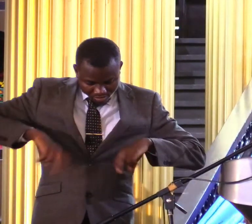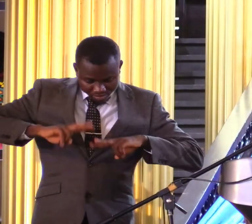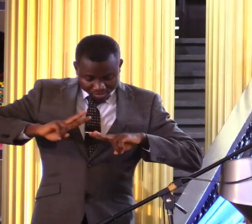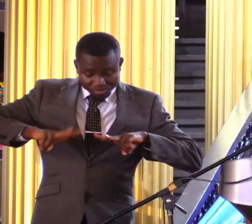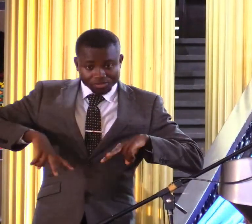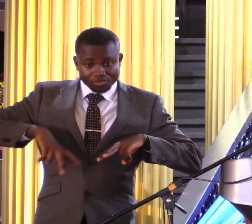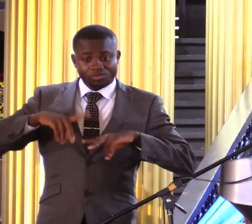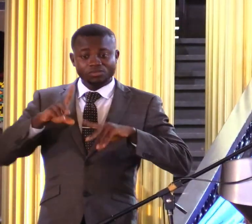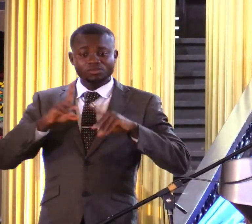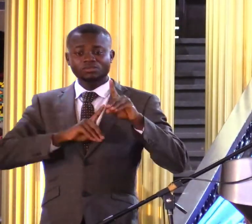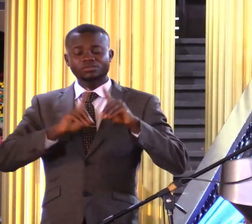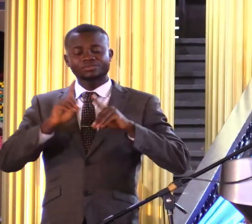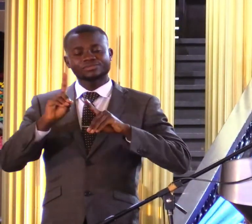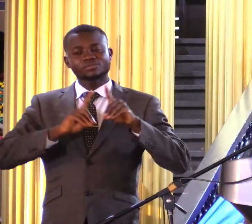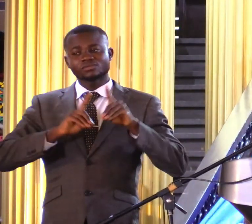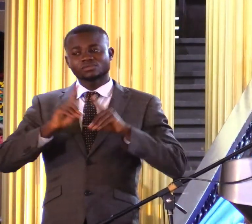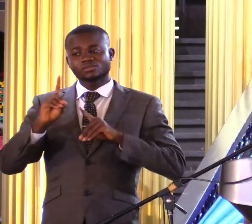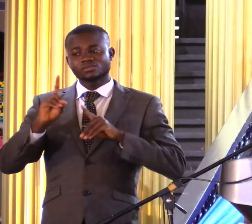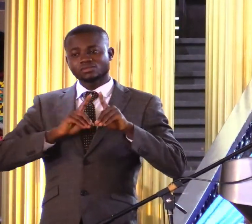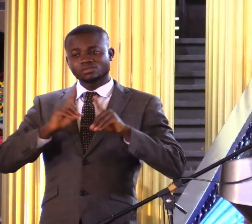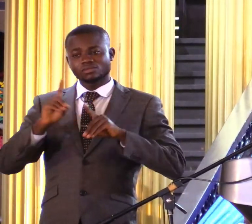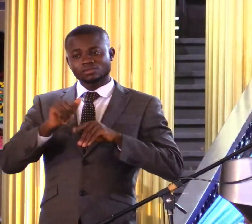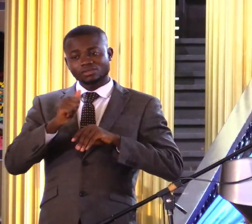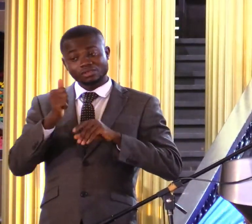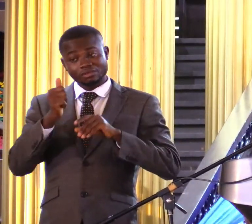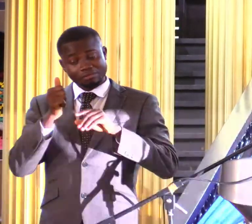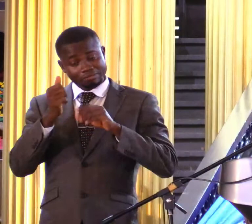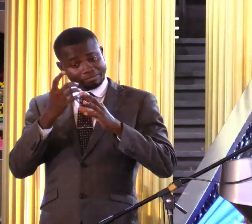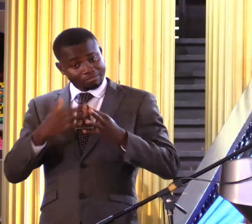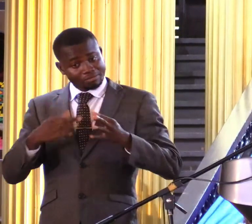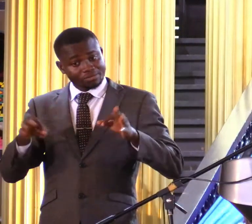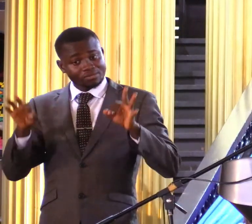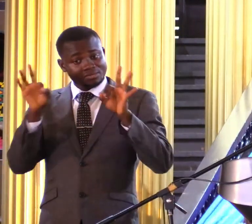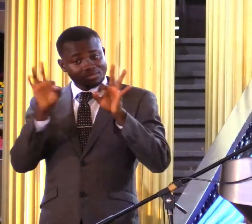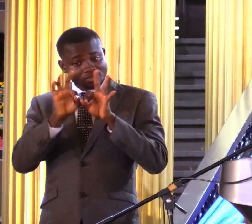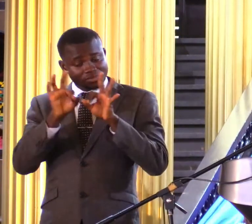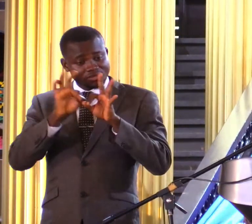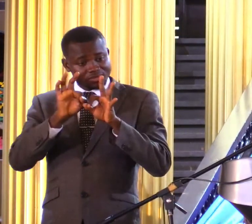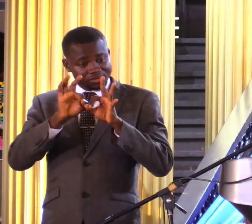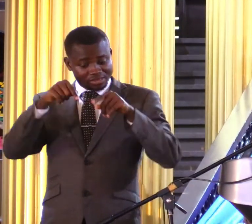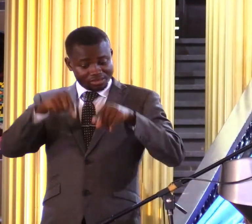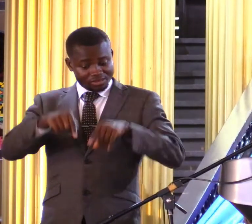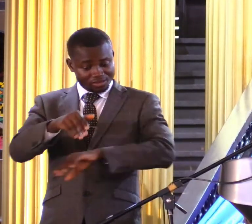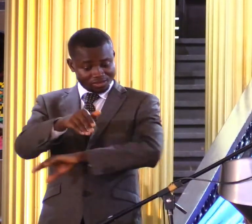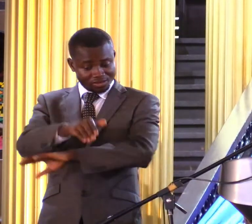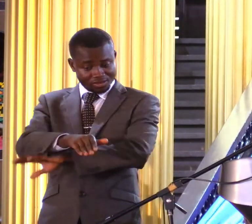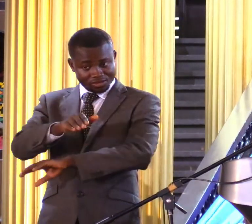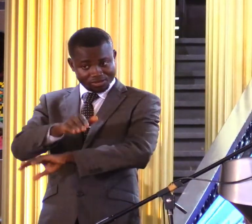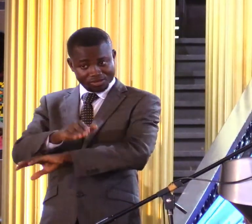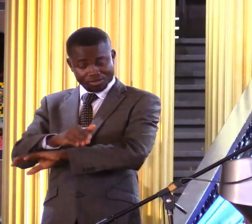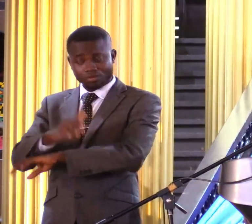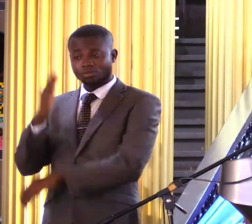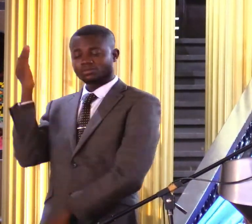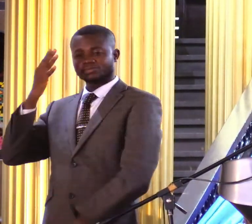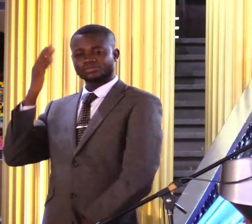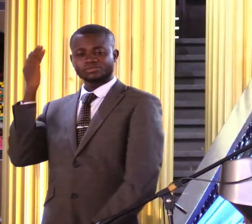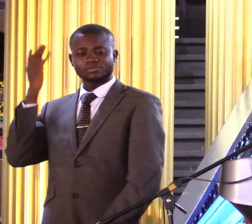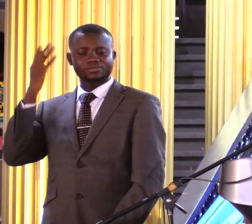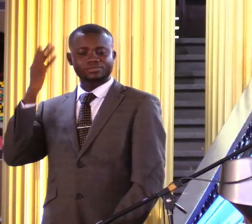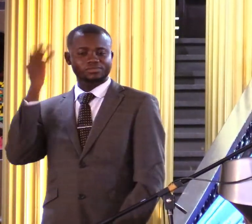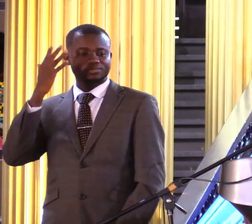Why? And I won't fast so dear. And then you may want better.